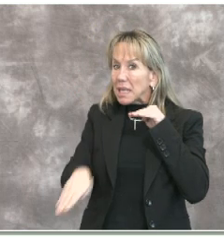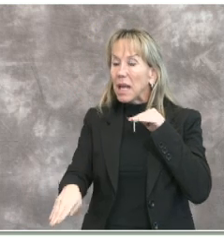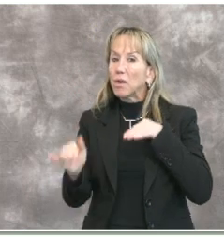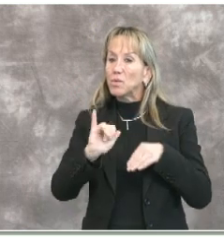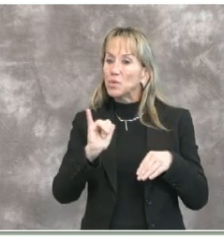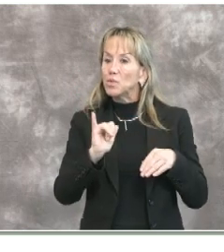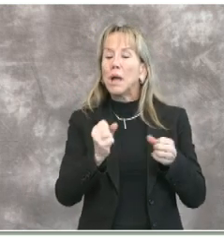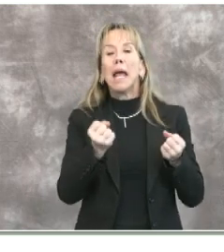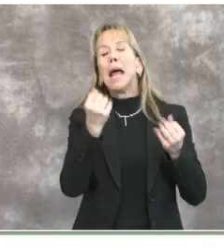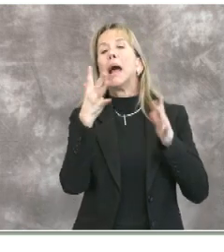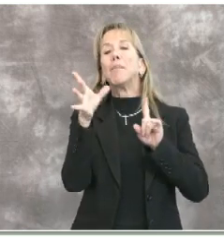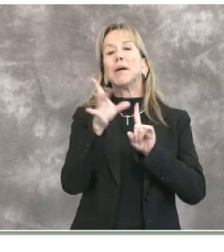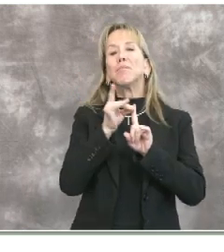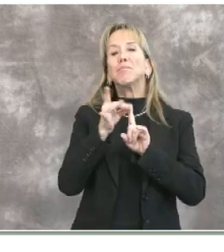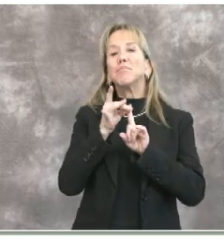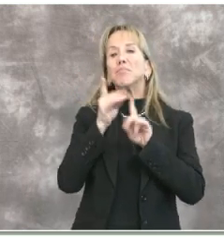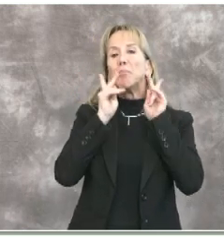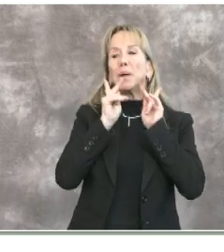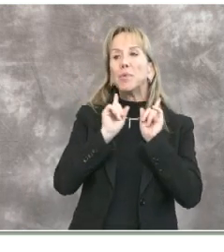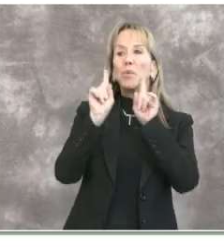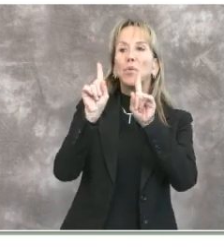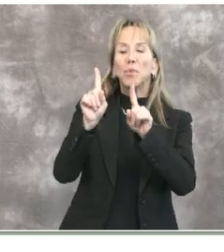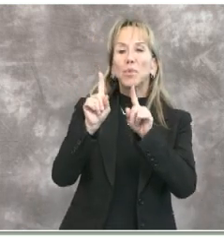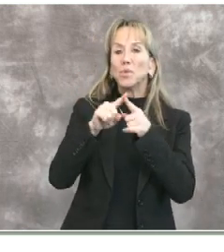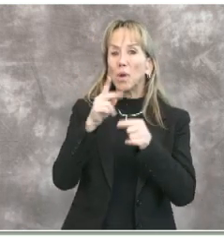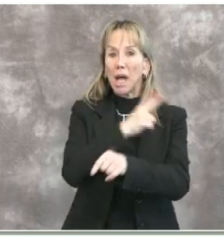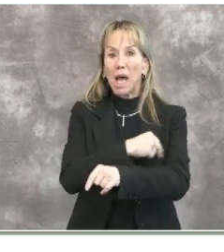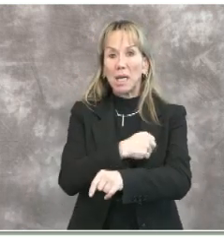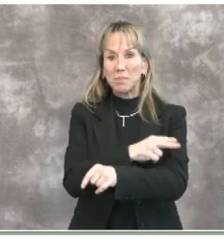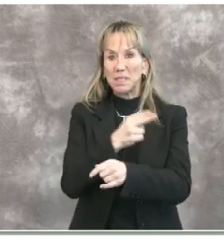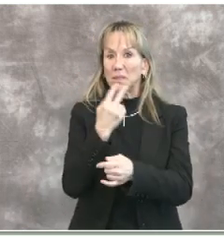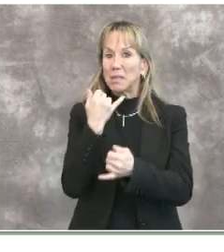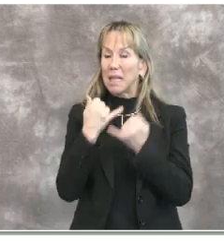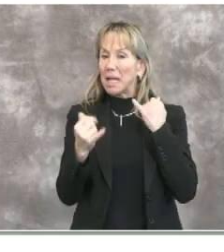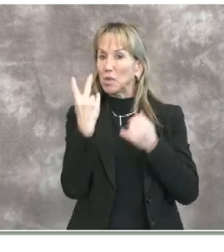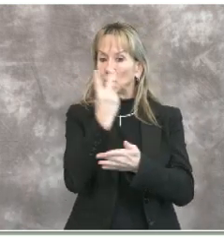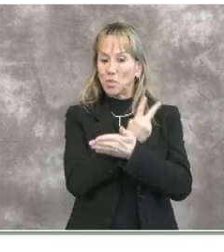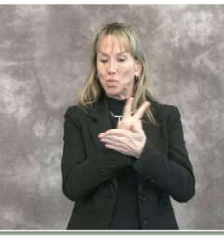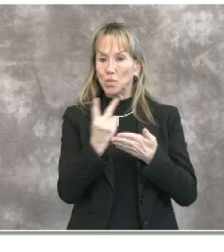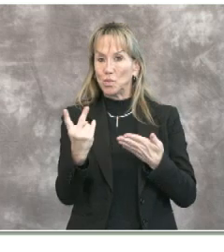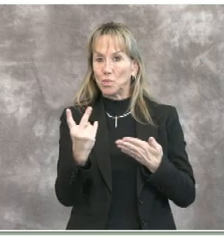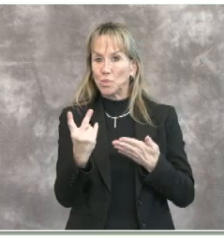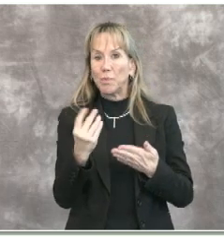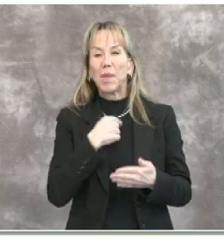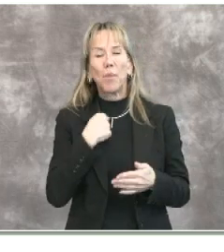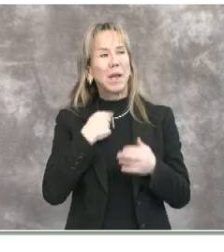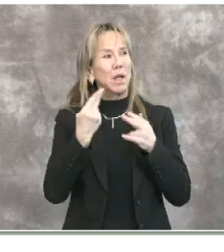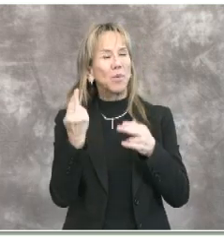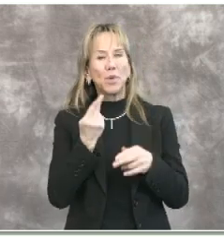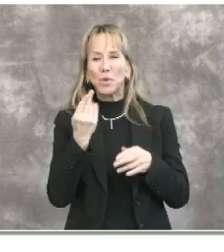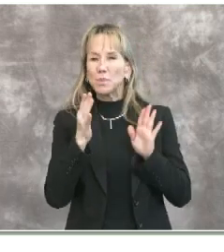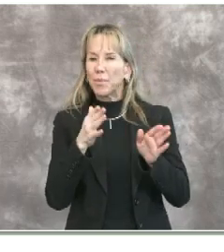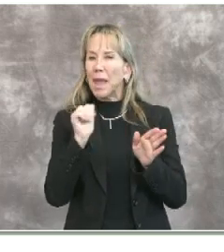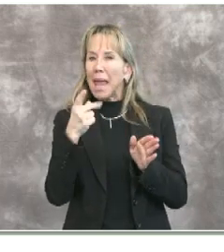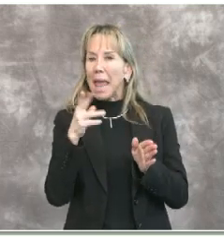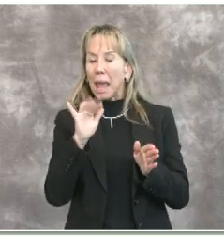hospital cases over the past 14 days. And again, we've used a time period of April 6th through